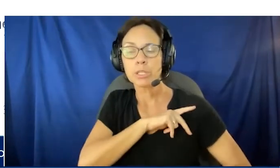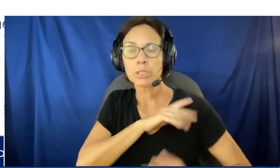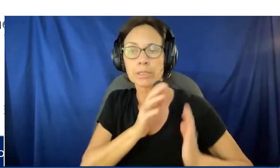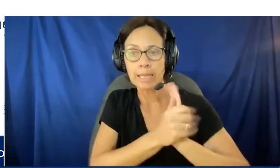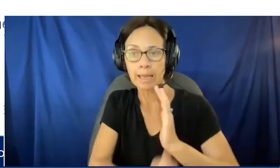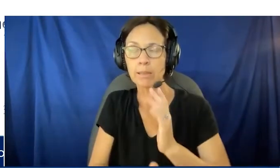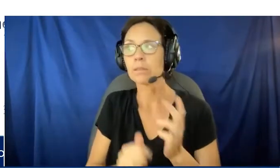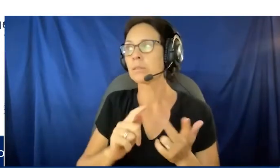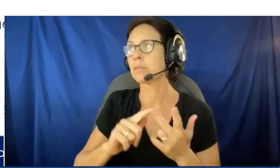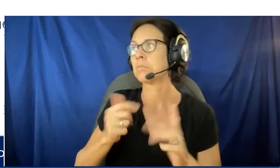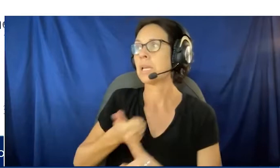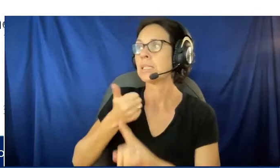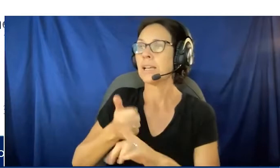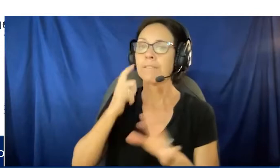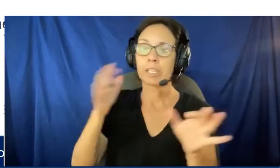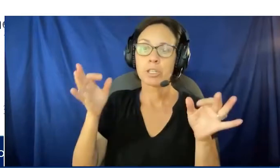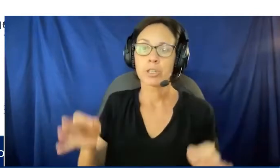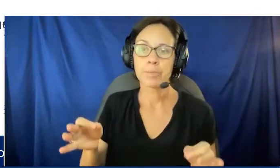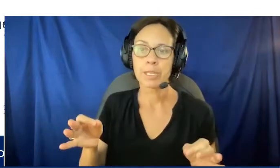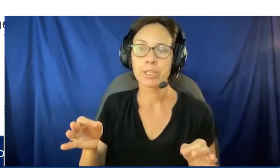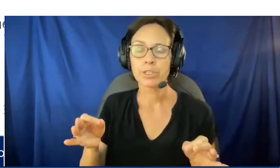self-determination or direction,